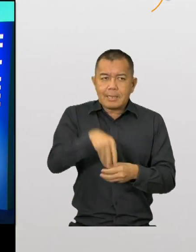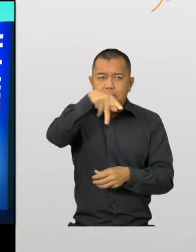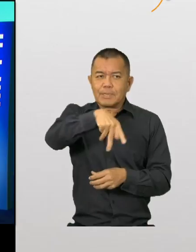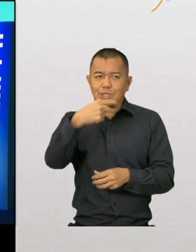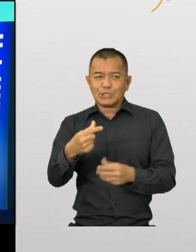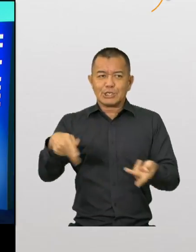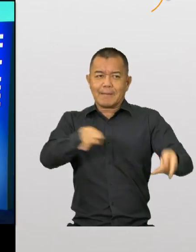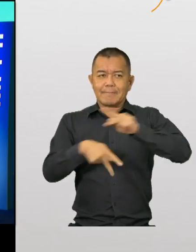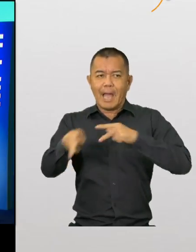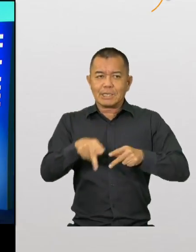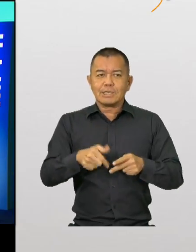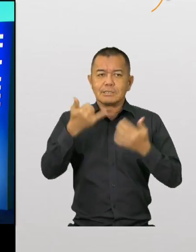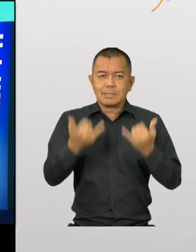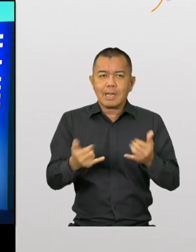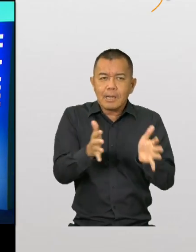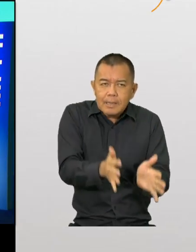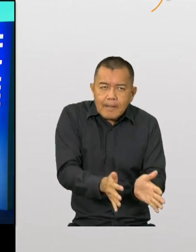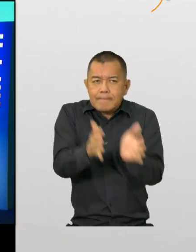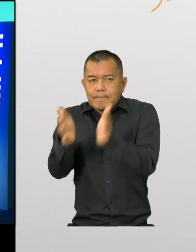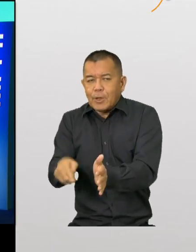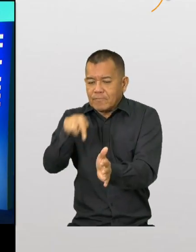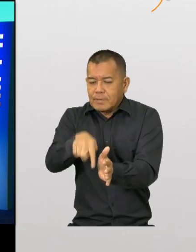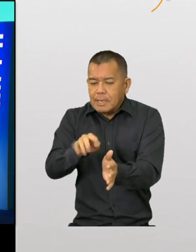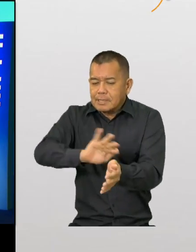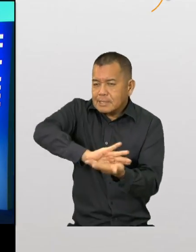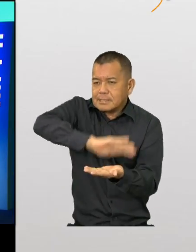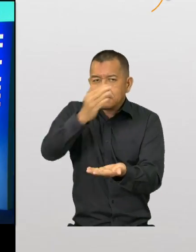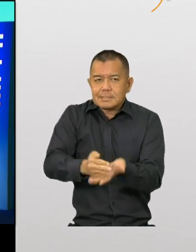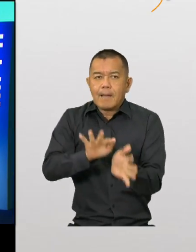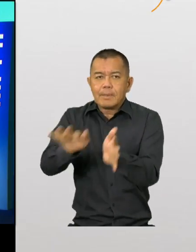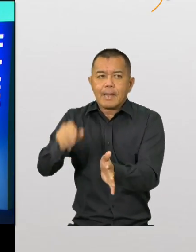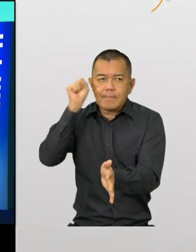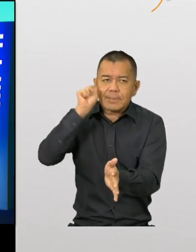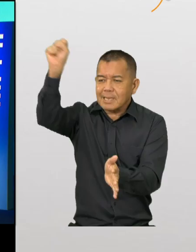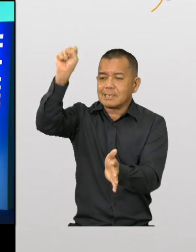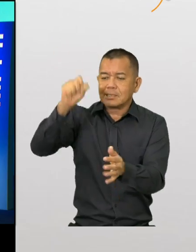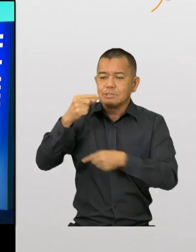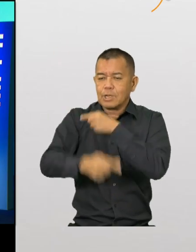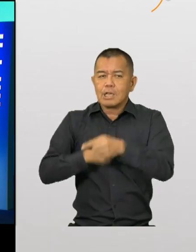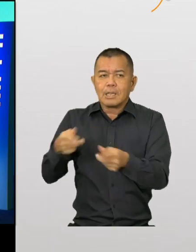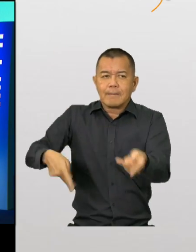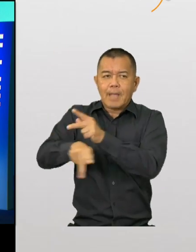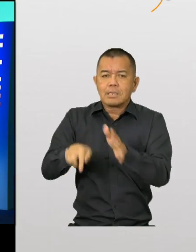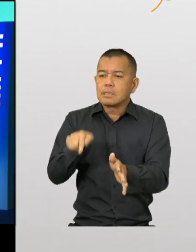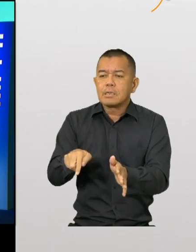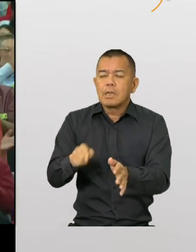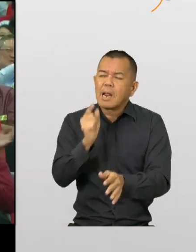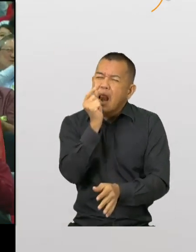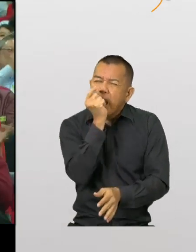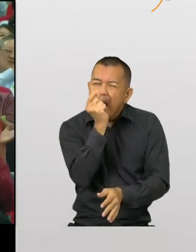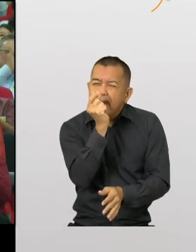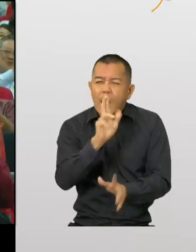for a Merdeka generation package. This is not yet the logo, but it's the first approximation, courtesy of my